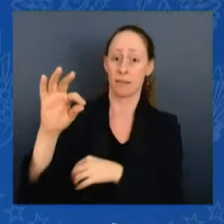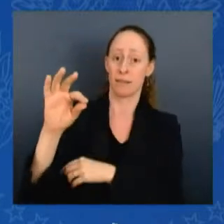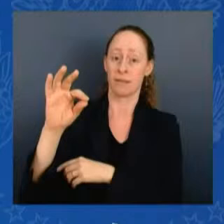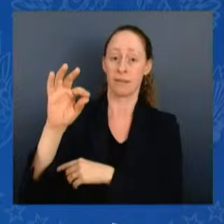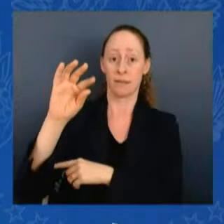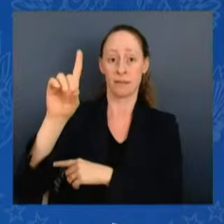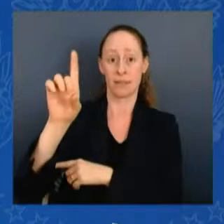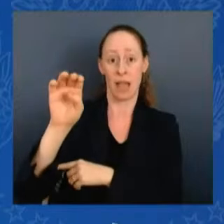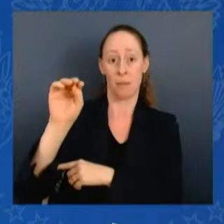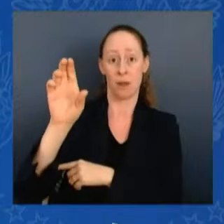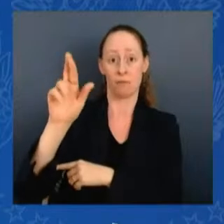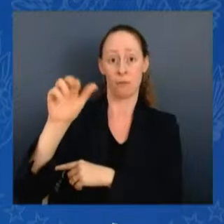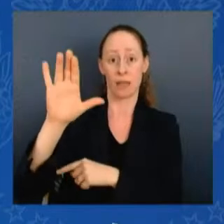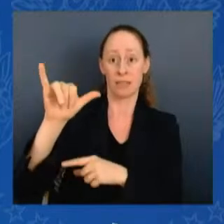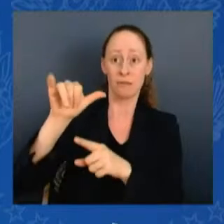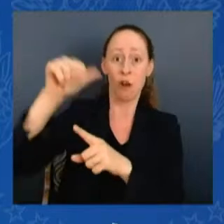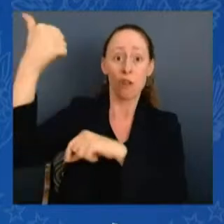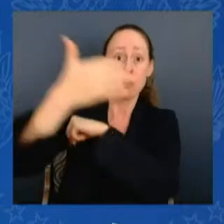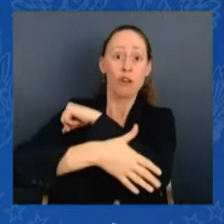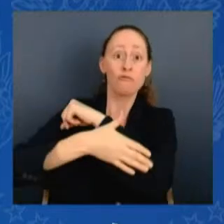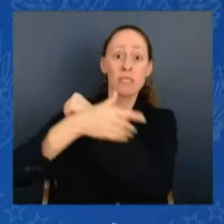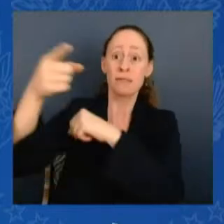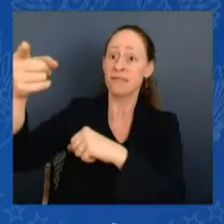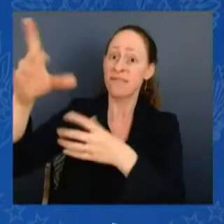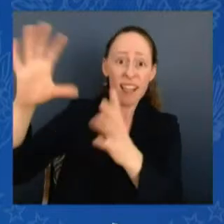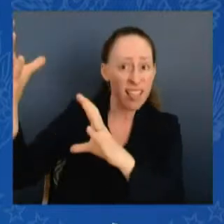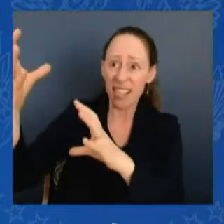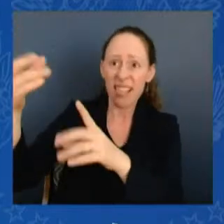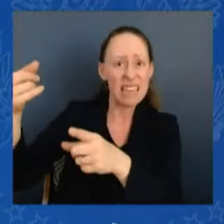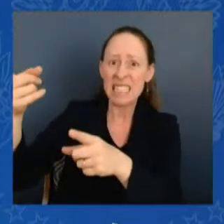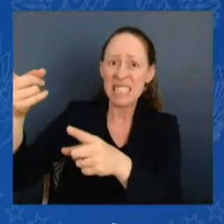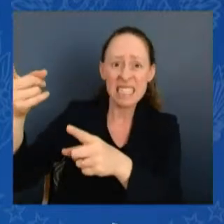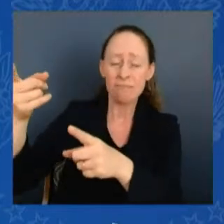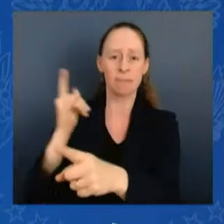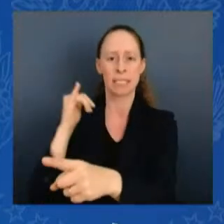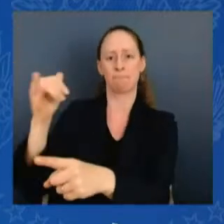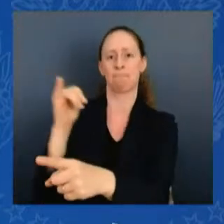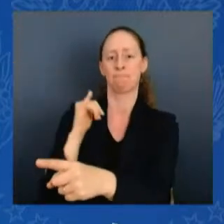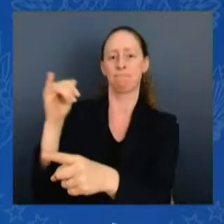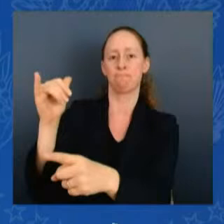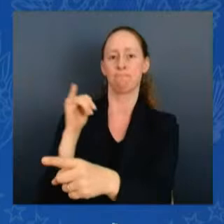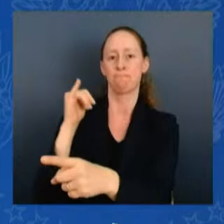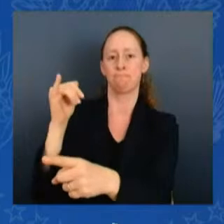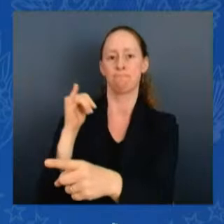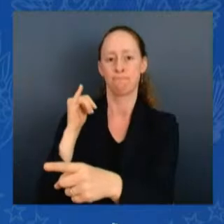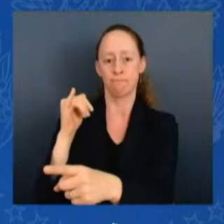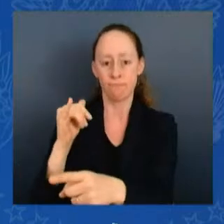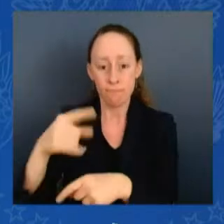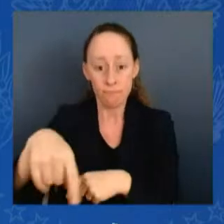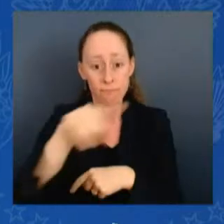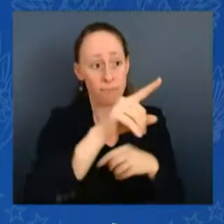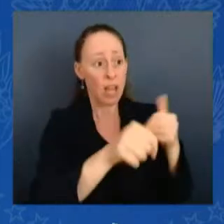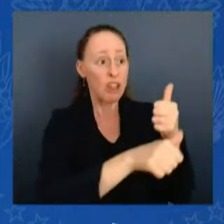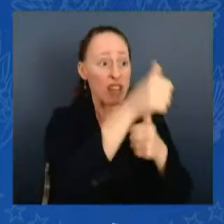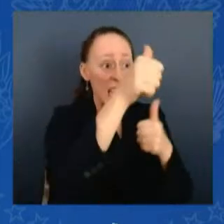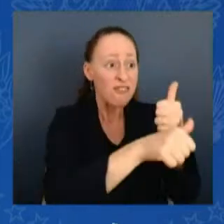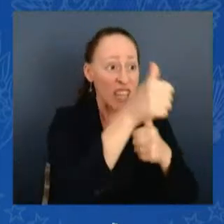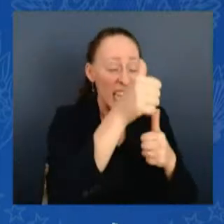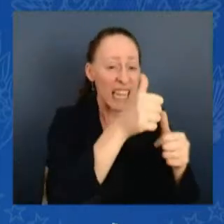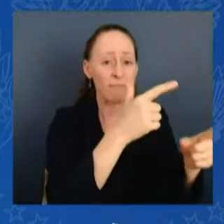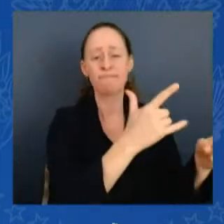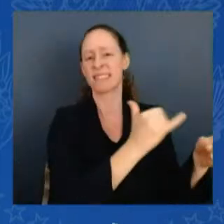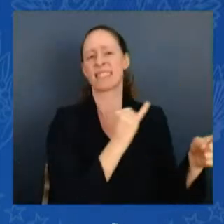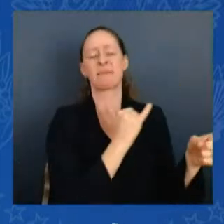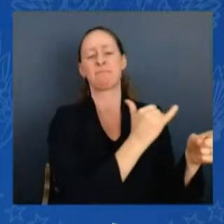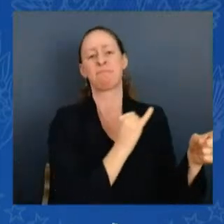are threatened, we are threatened. If you're not at peace, we cannot be at peace." Reagan knew